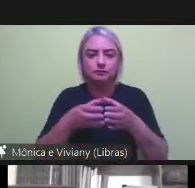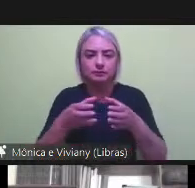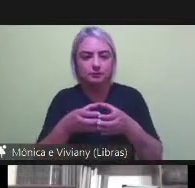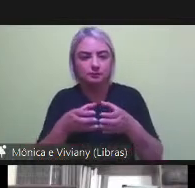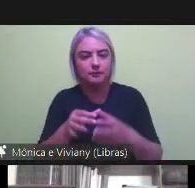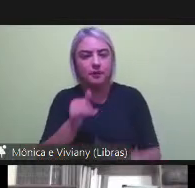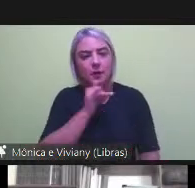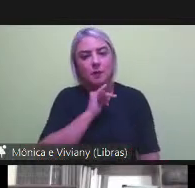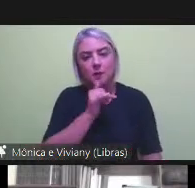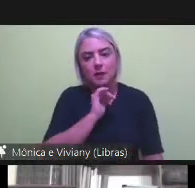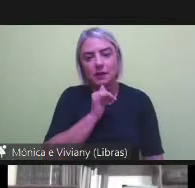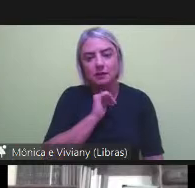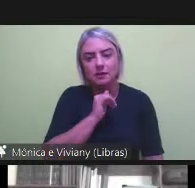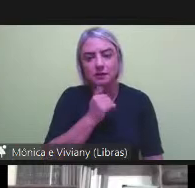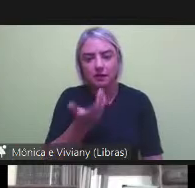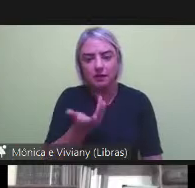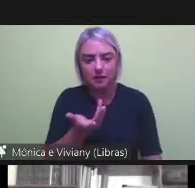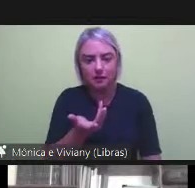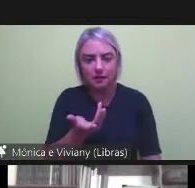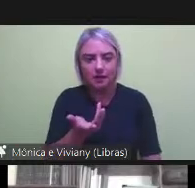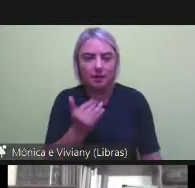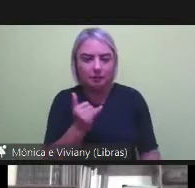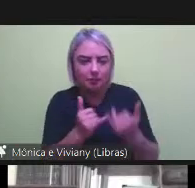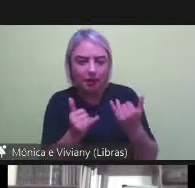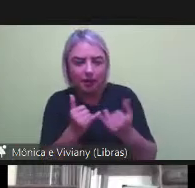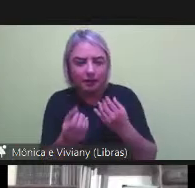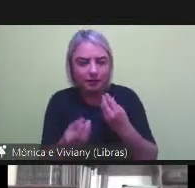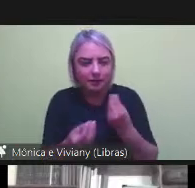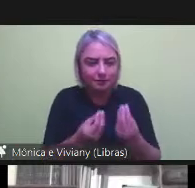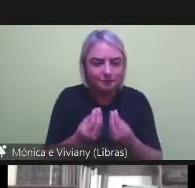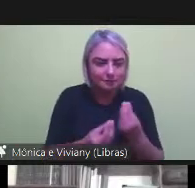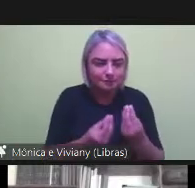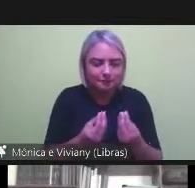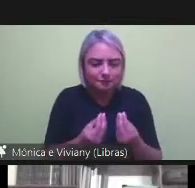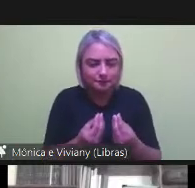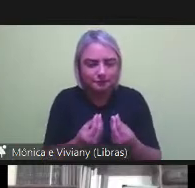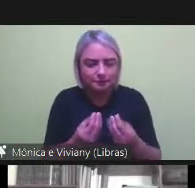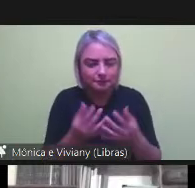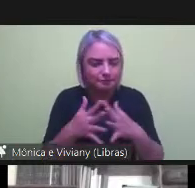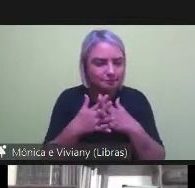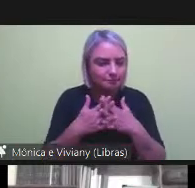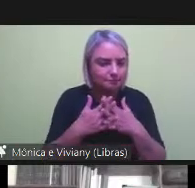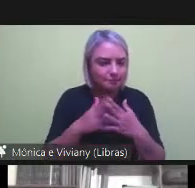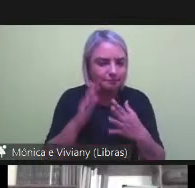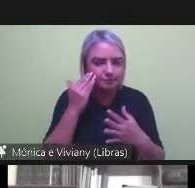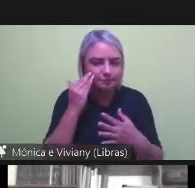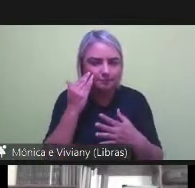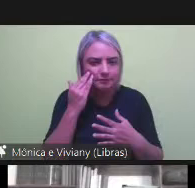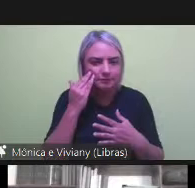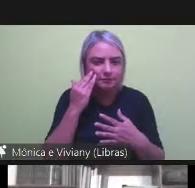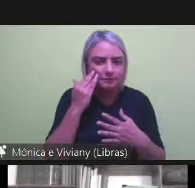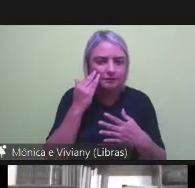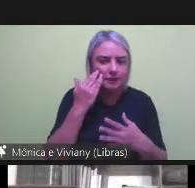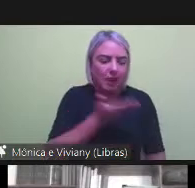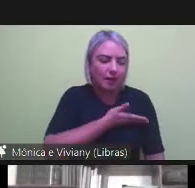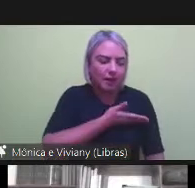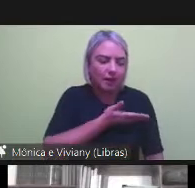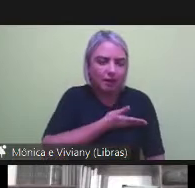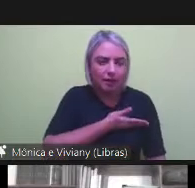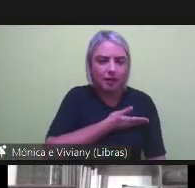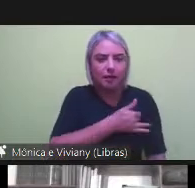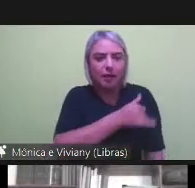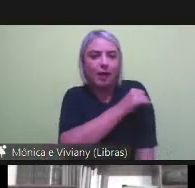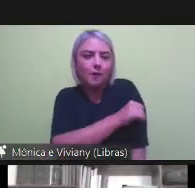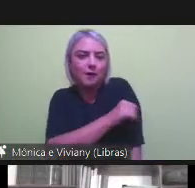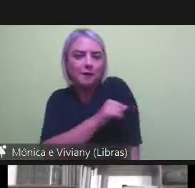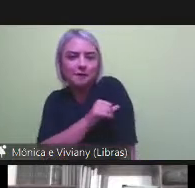we have an example. And even if it seems a chef, it's a colleague of mine, a family doctor. And